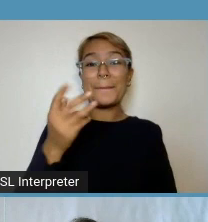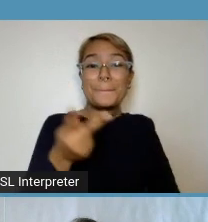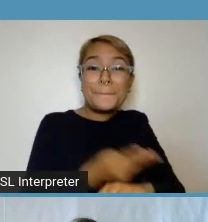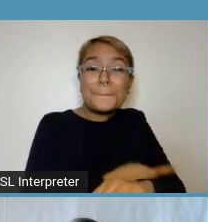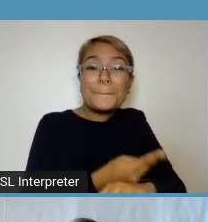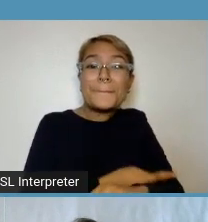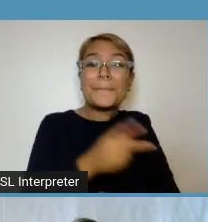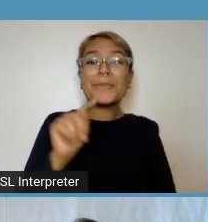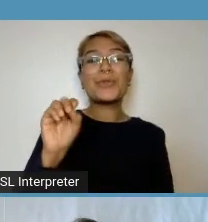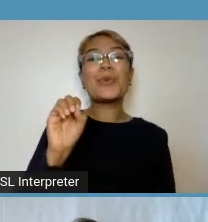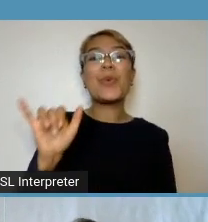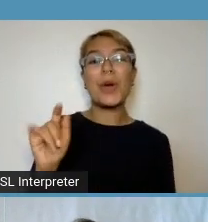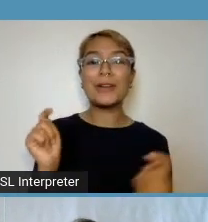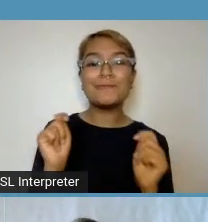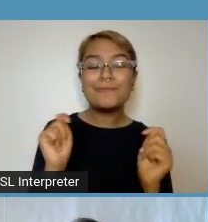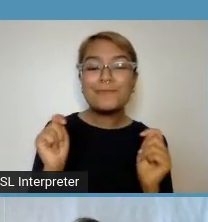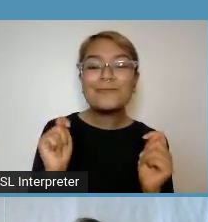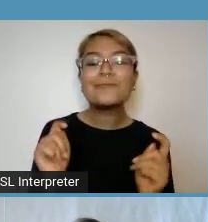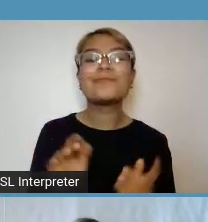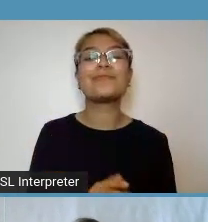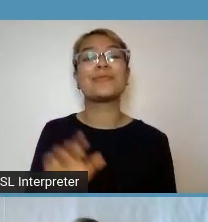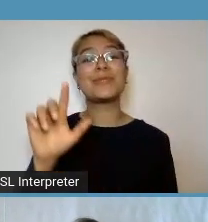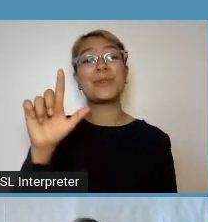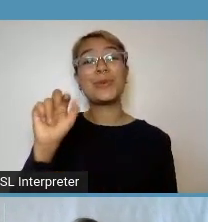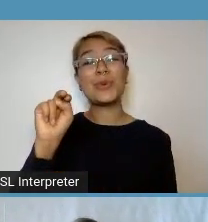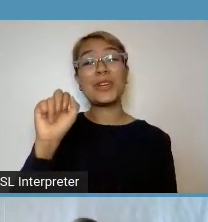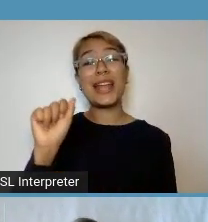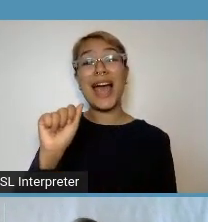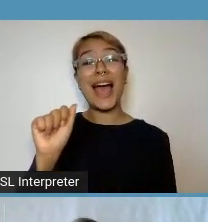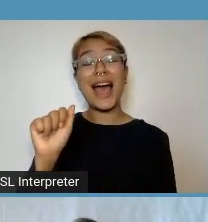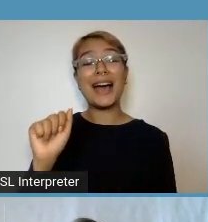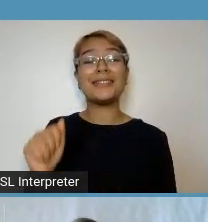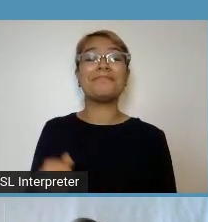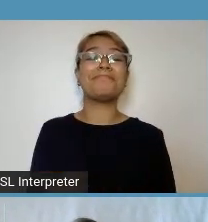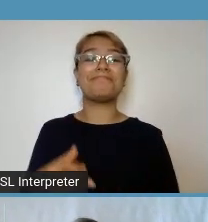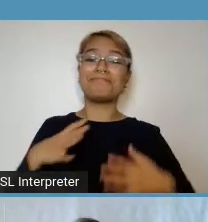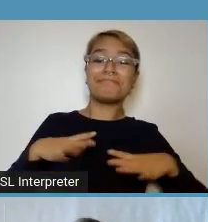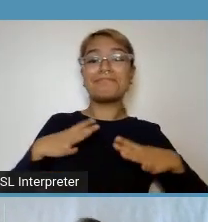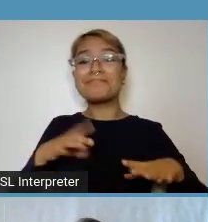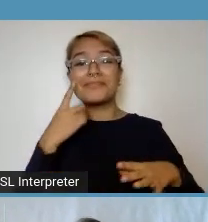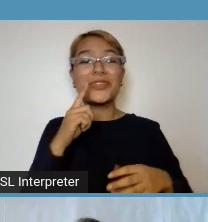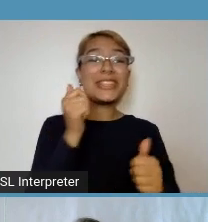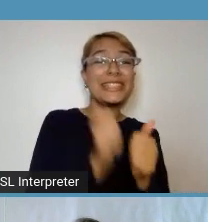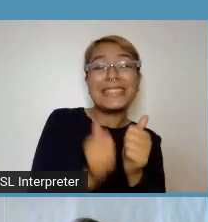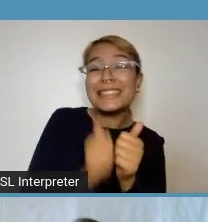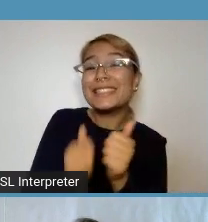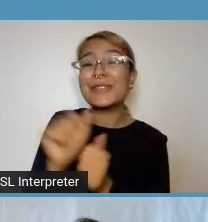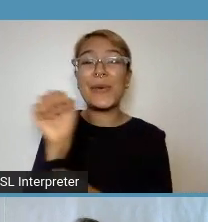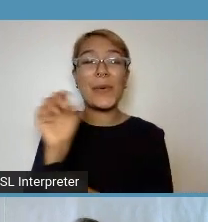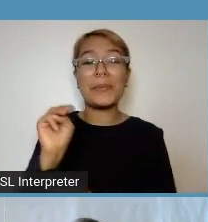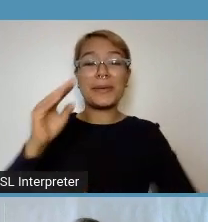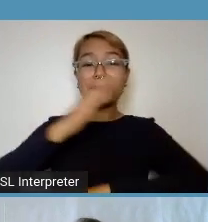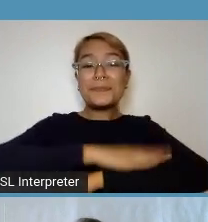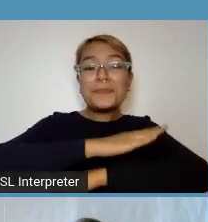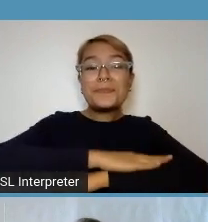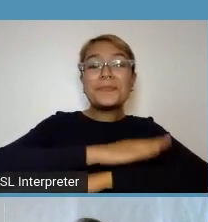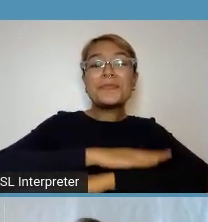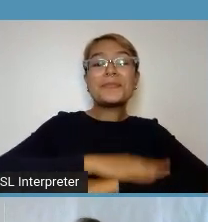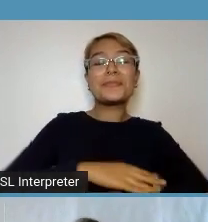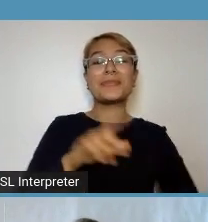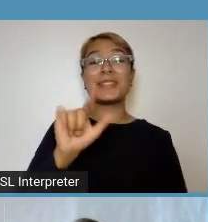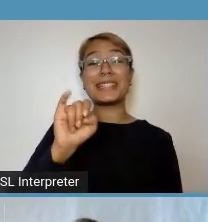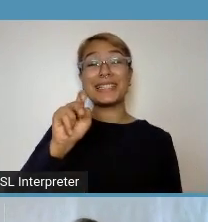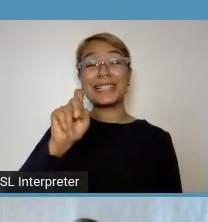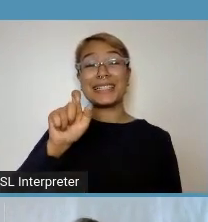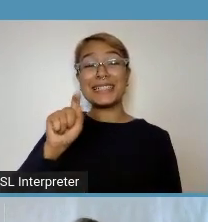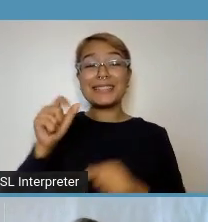photos of Luna, the lamb, dressed up for each social media platform. Glasses and a computer for LinkedIn, a